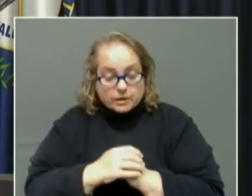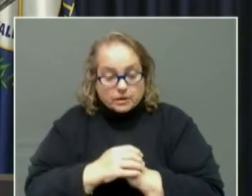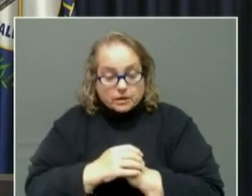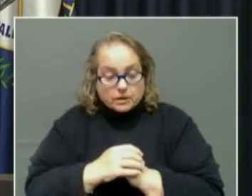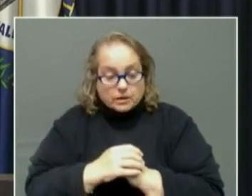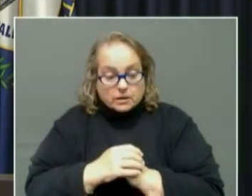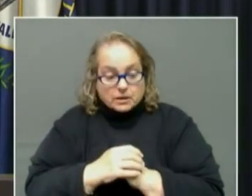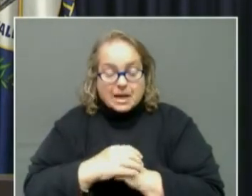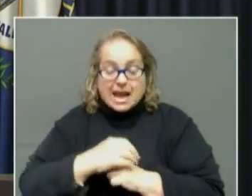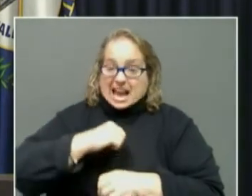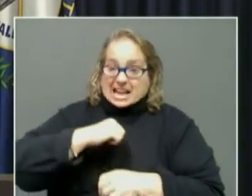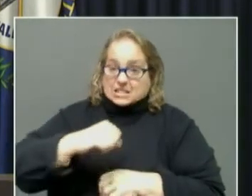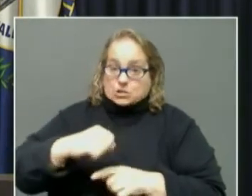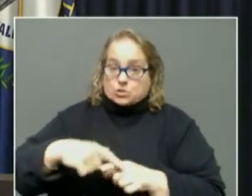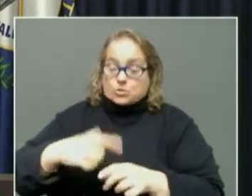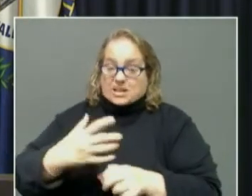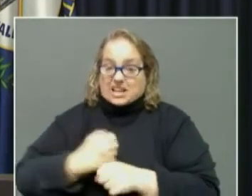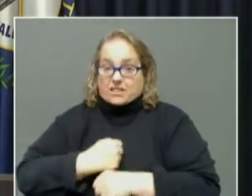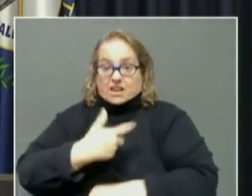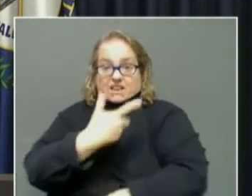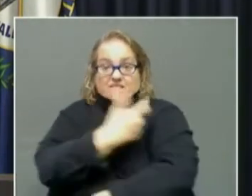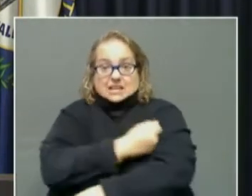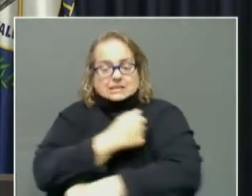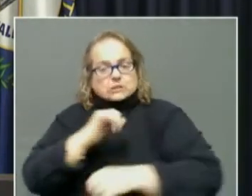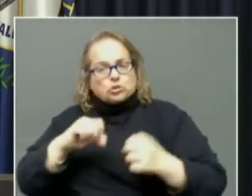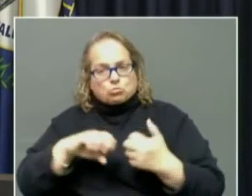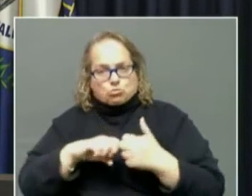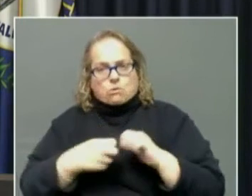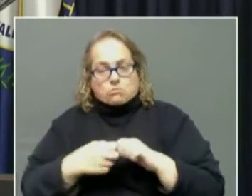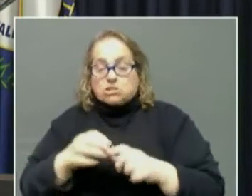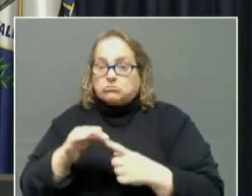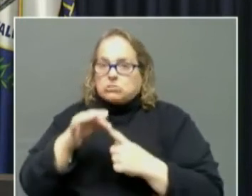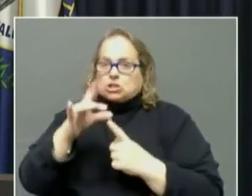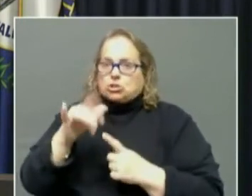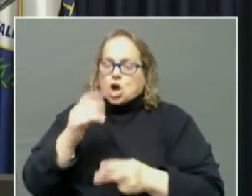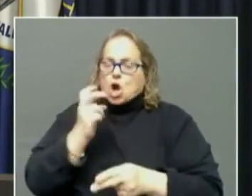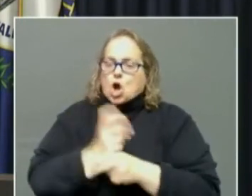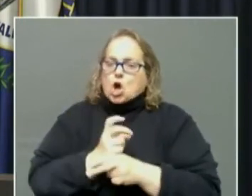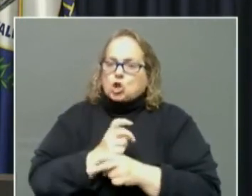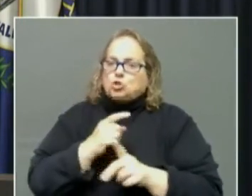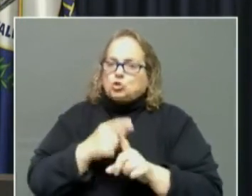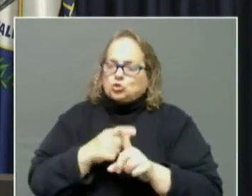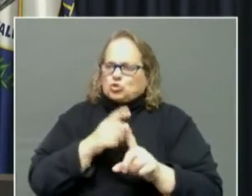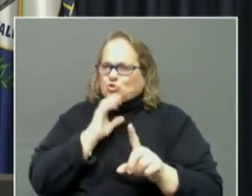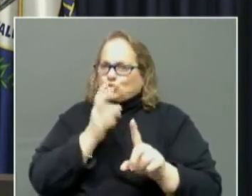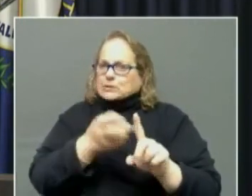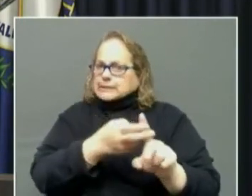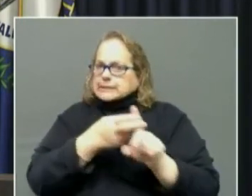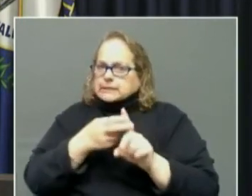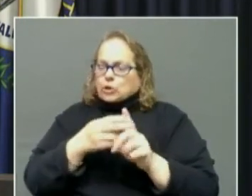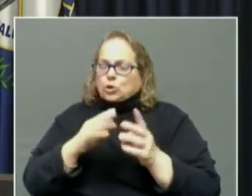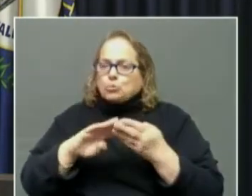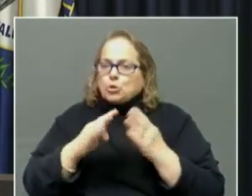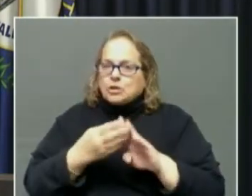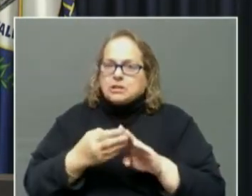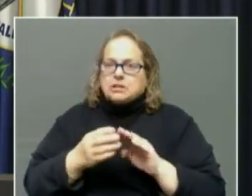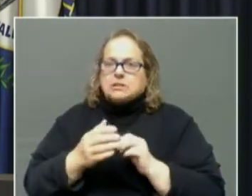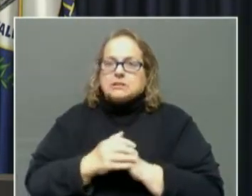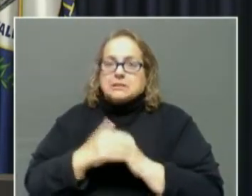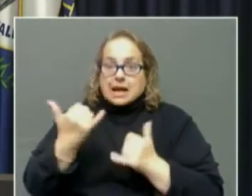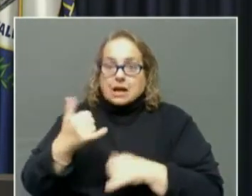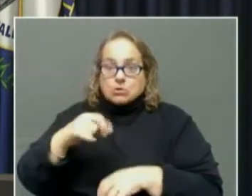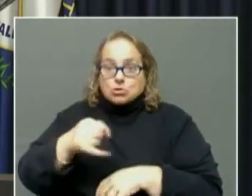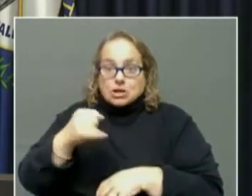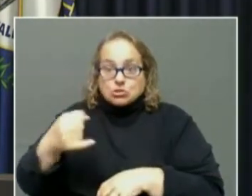Hesitancy to get the vaccine is a problem, especially in harder to reach communities. Now with the JJ vaccine suspension,